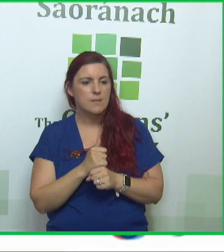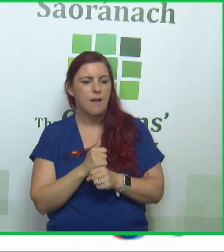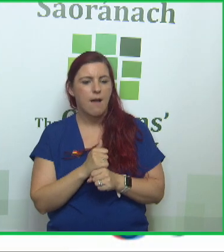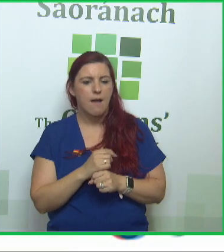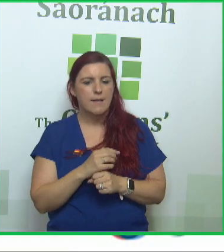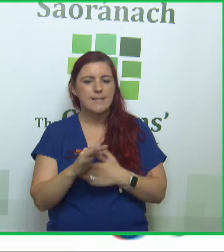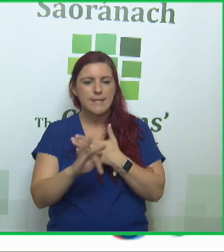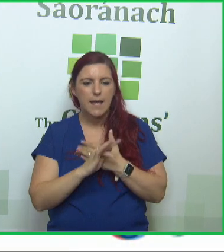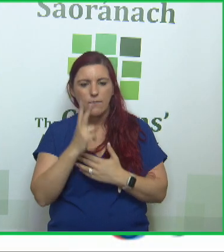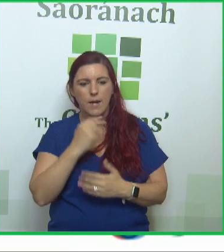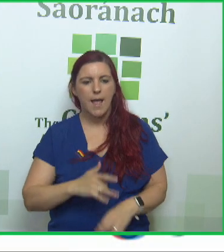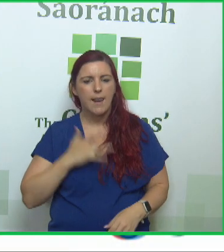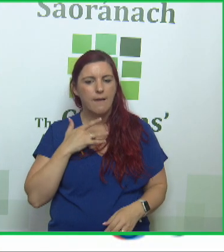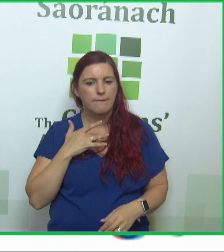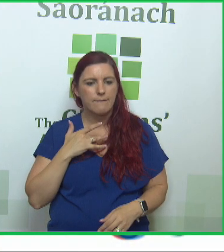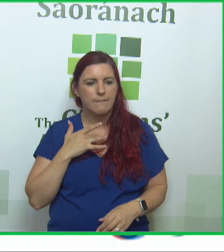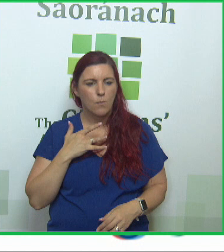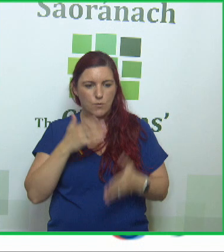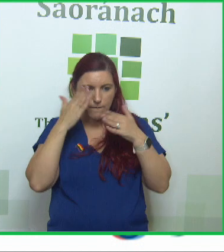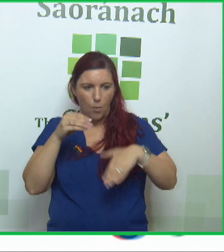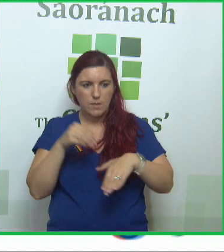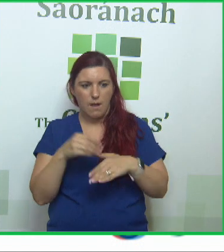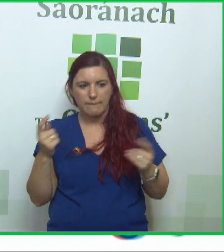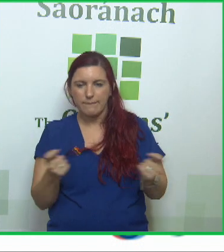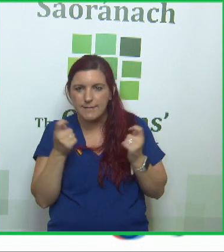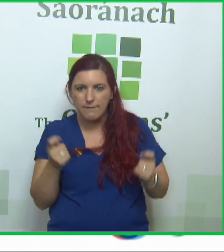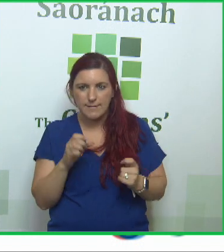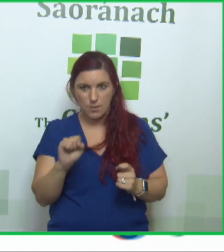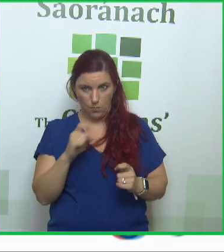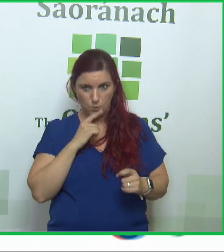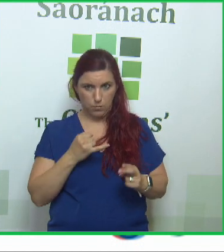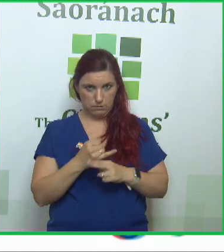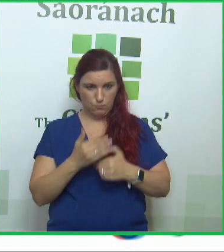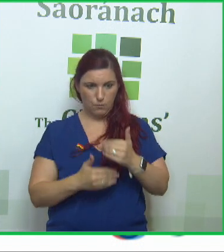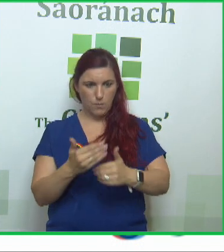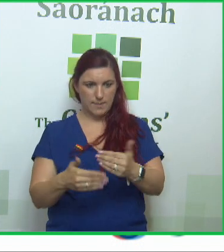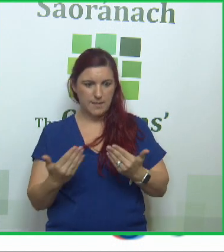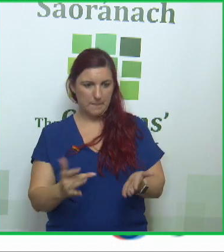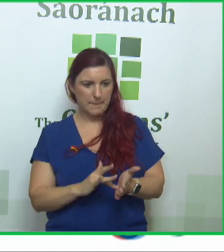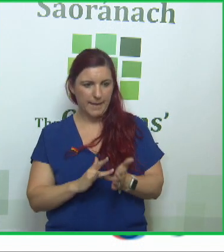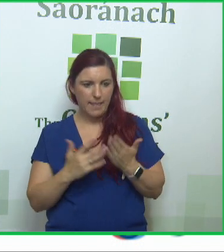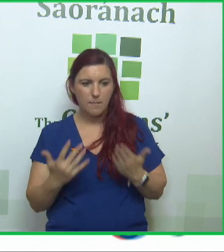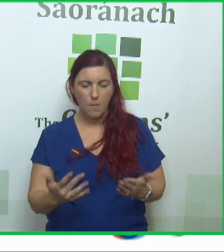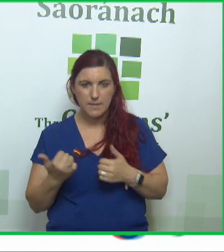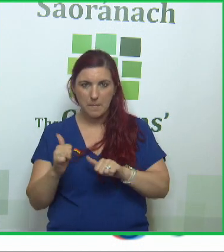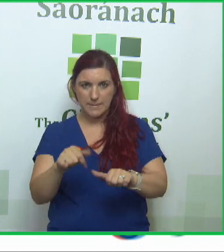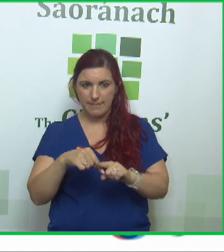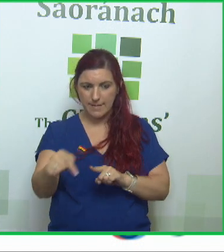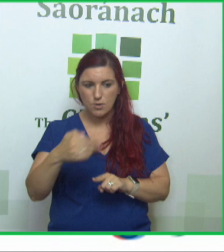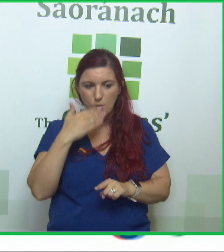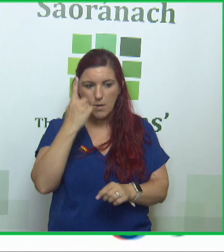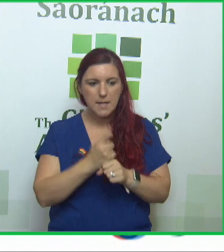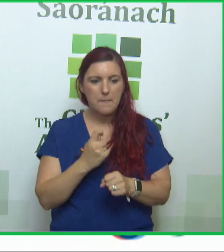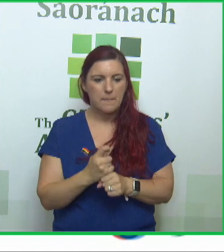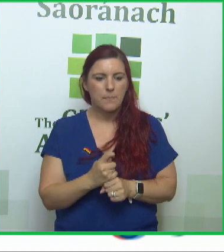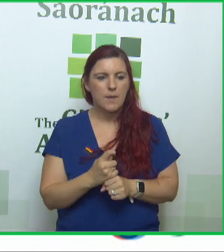which is focused on festival settings, which we piloted last year, and we're currently in the middle of implementing this summer. It's a